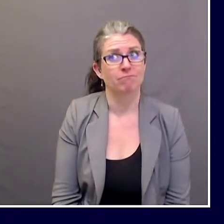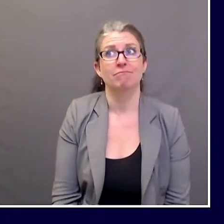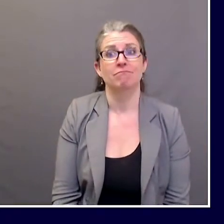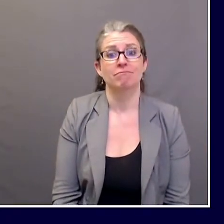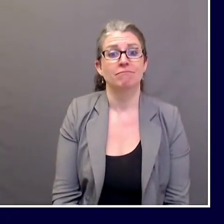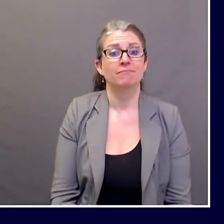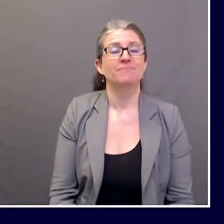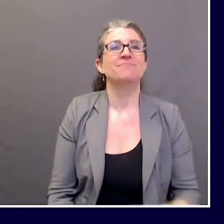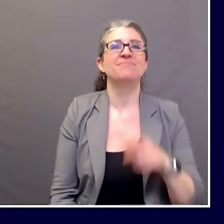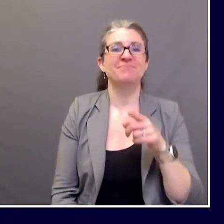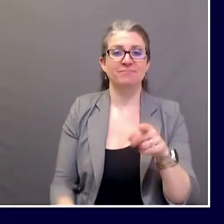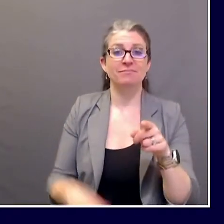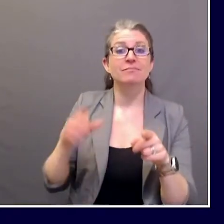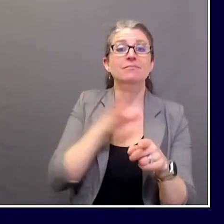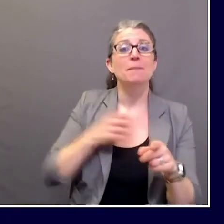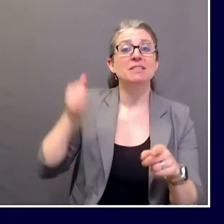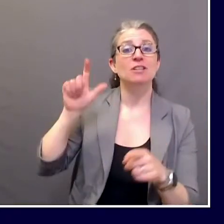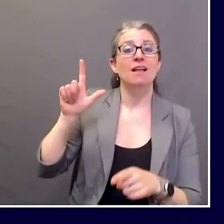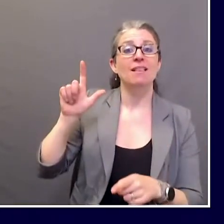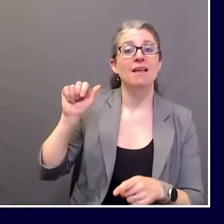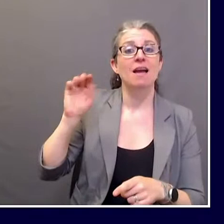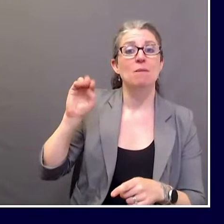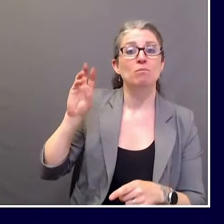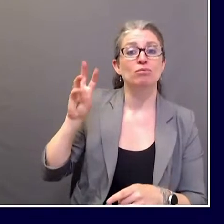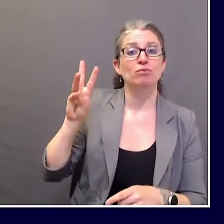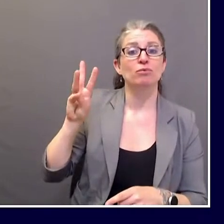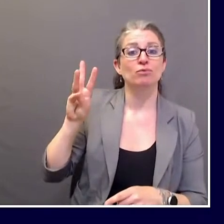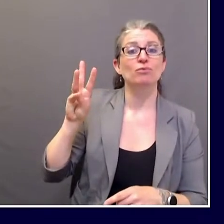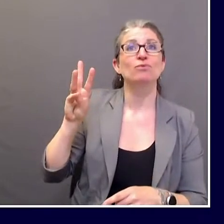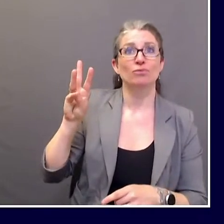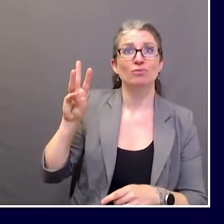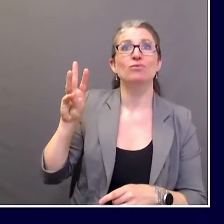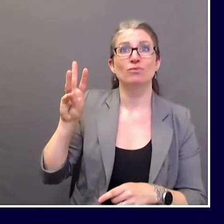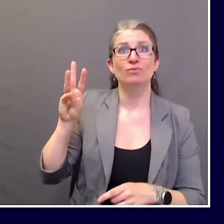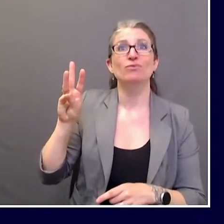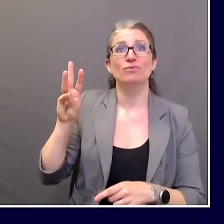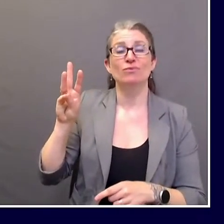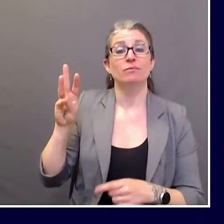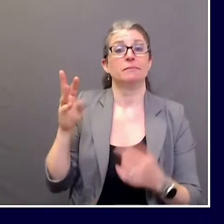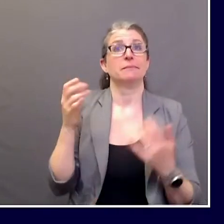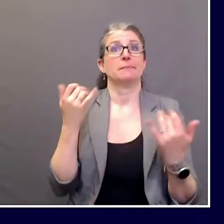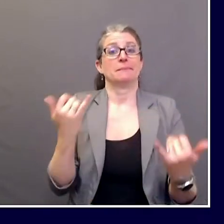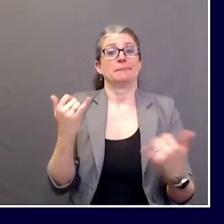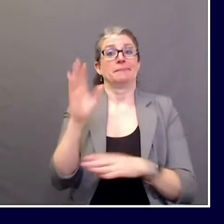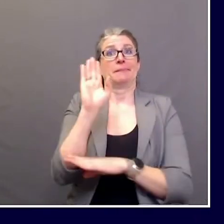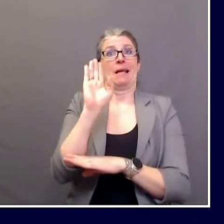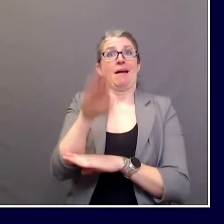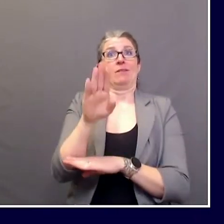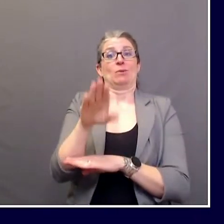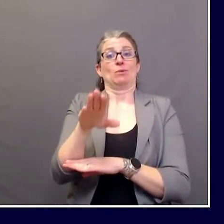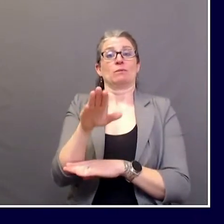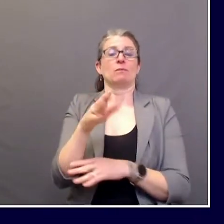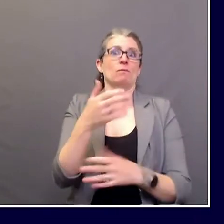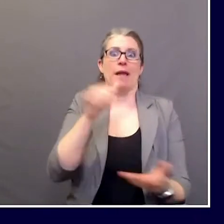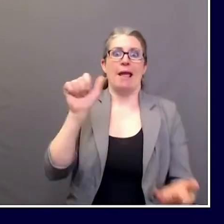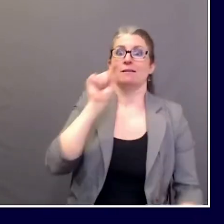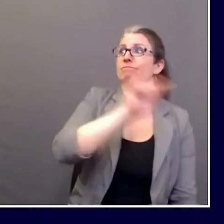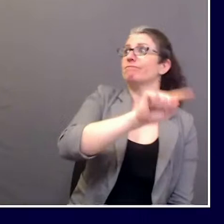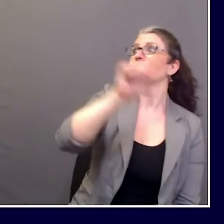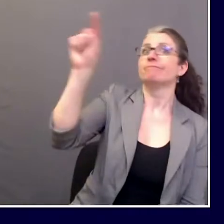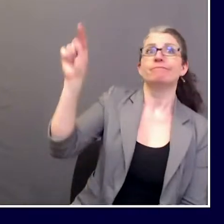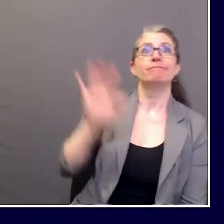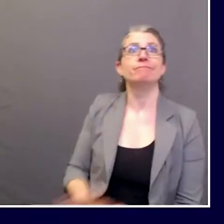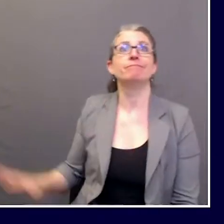lucky in the state of Maine because our provider community, our clinics, our pharmacies have all had that kind of